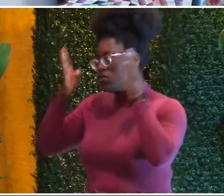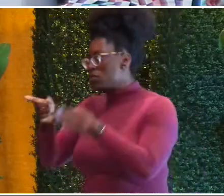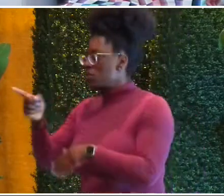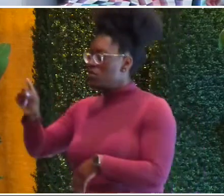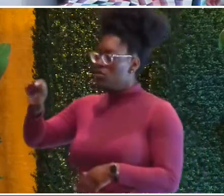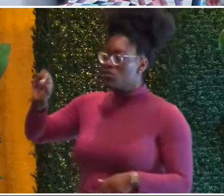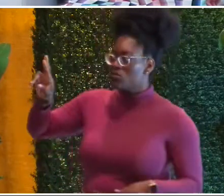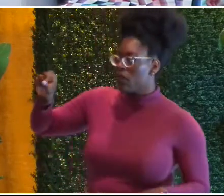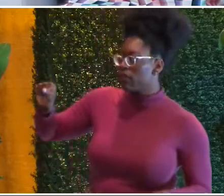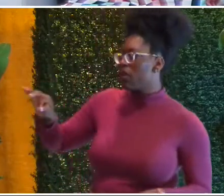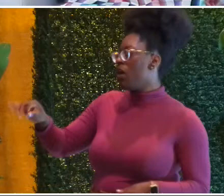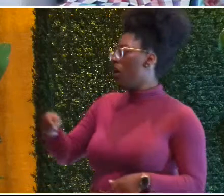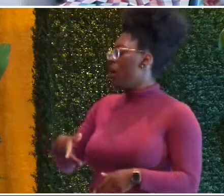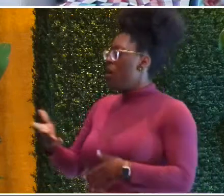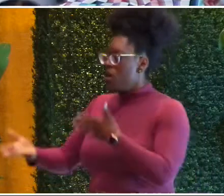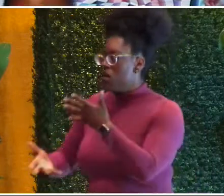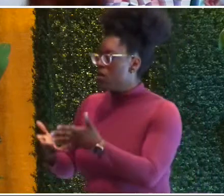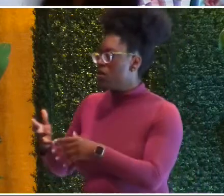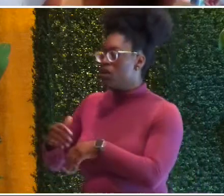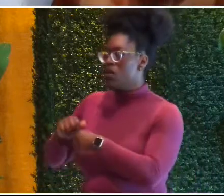I know that's right.